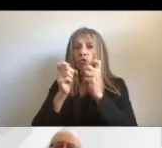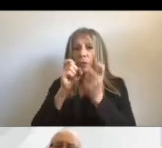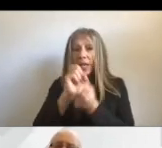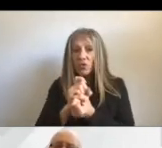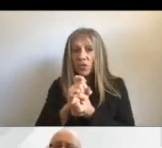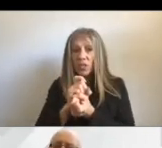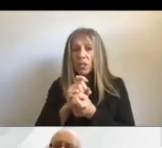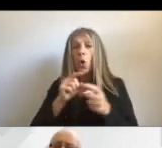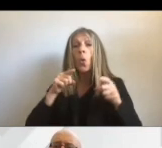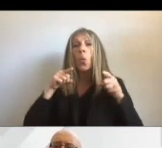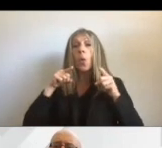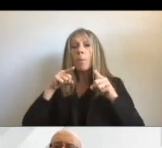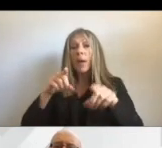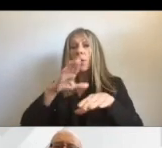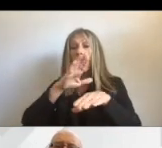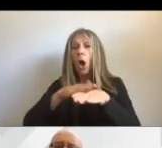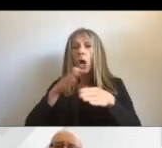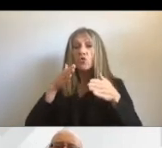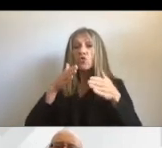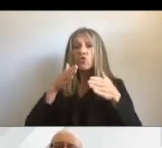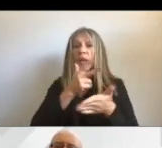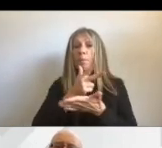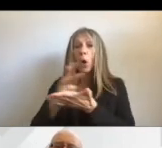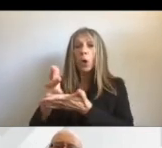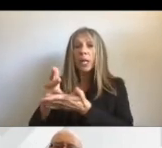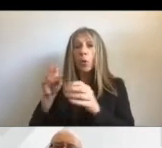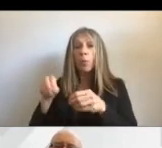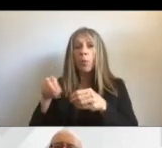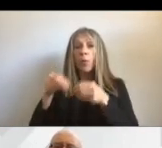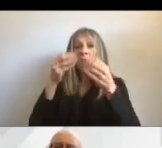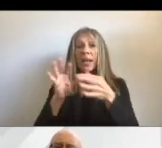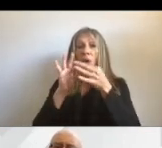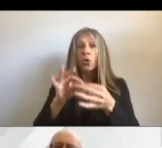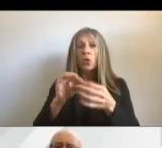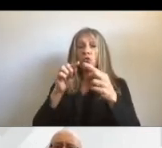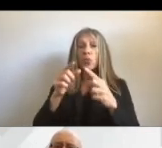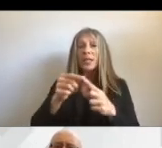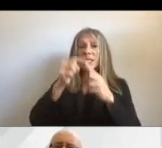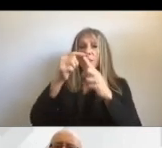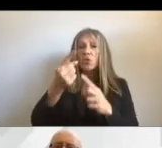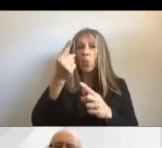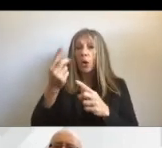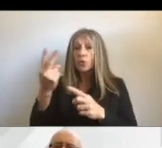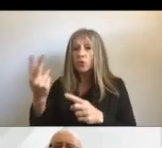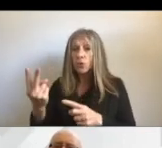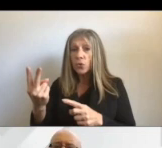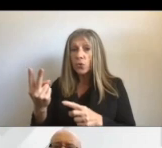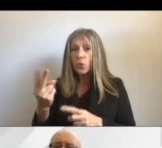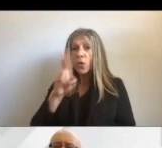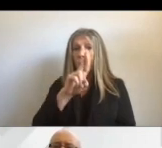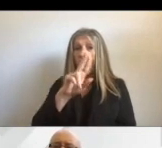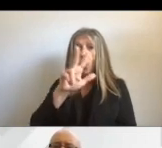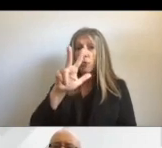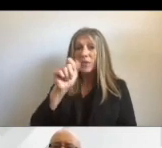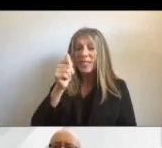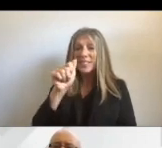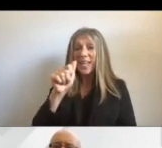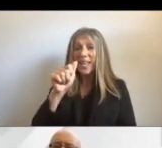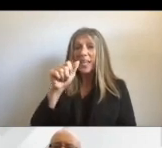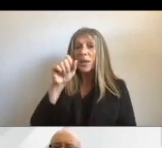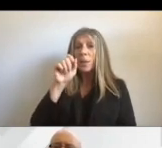An additional requirement that we've added to the rule is where, and this was I think an